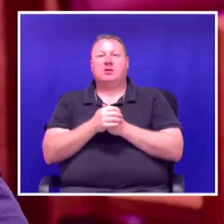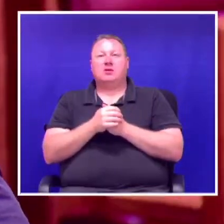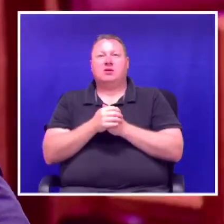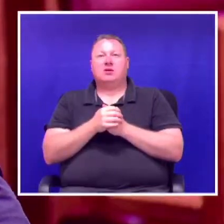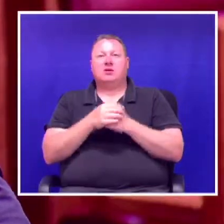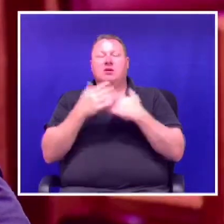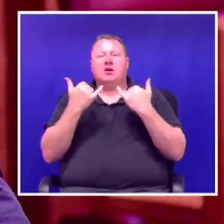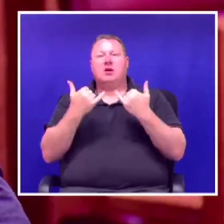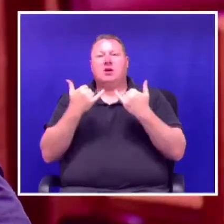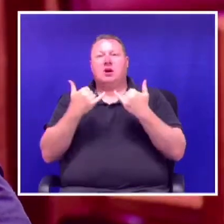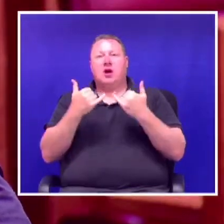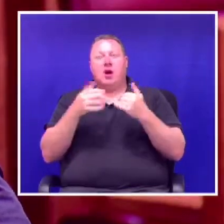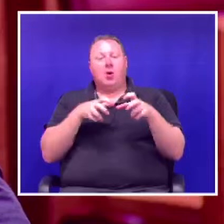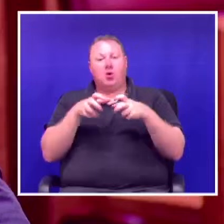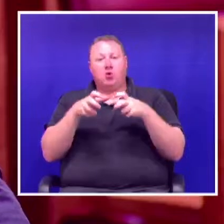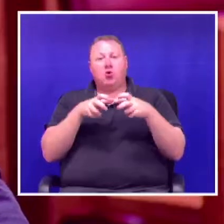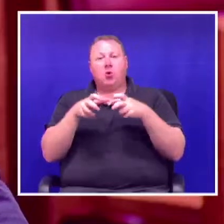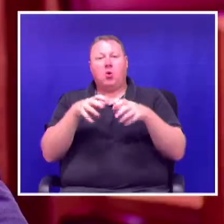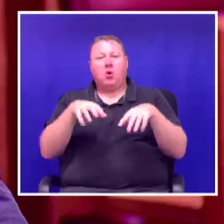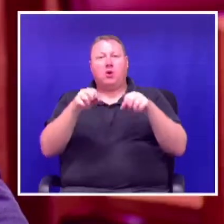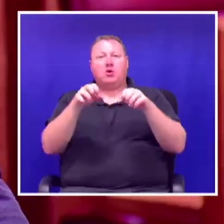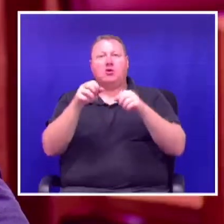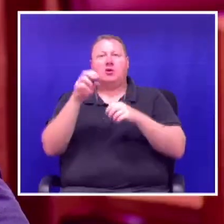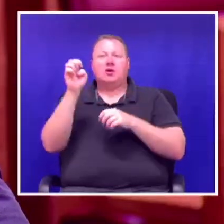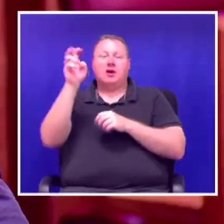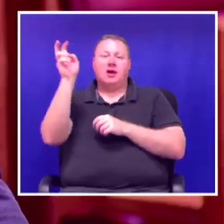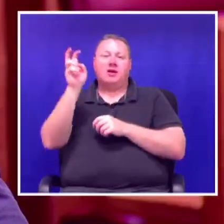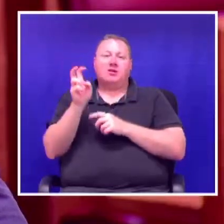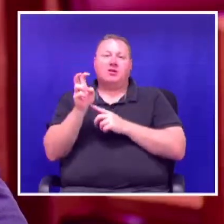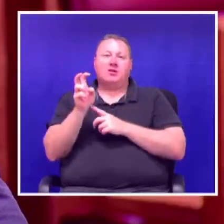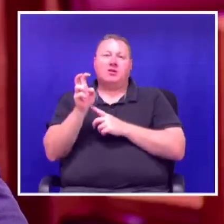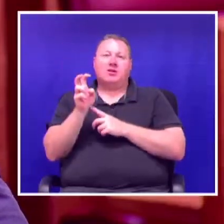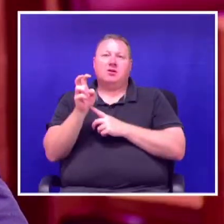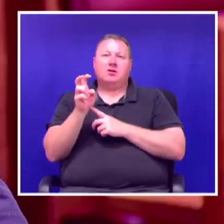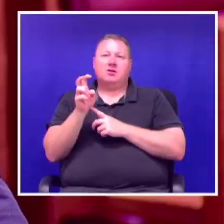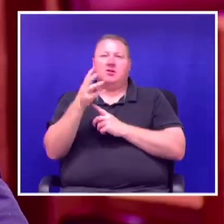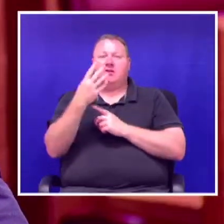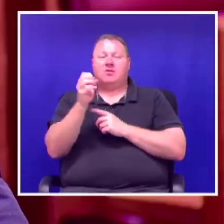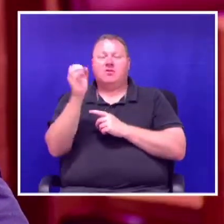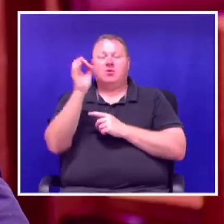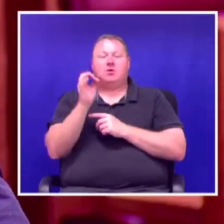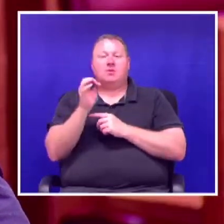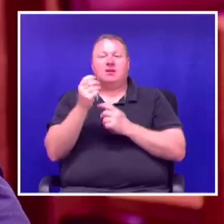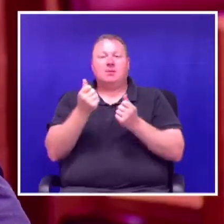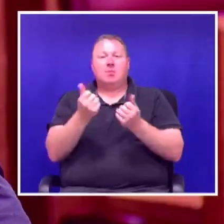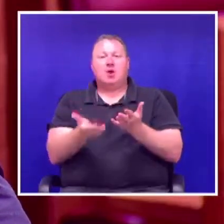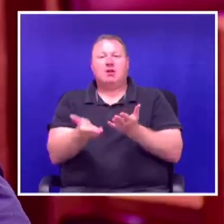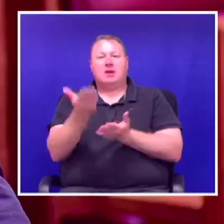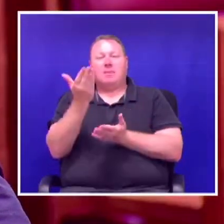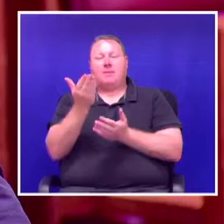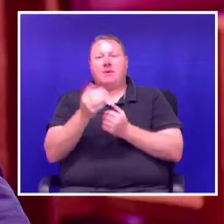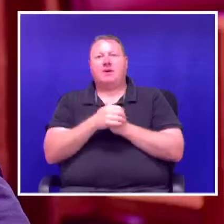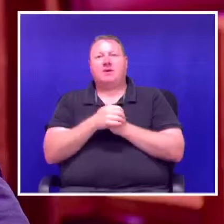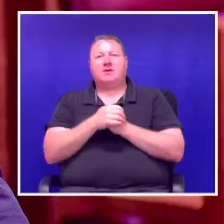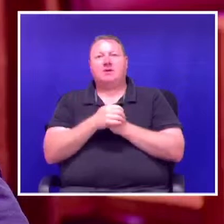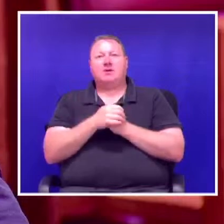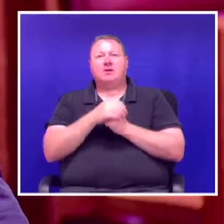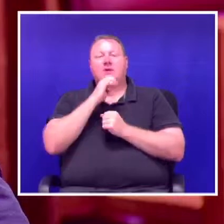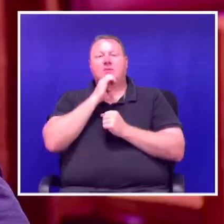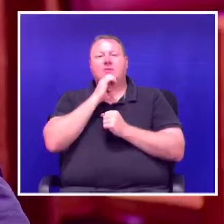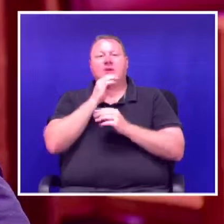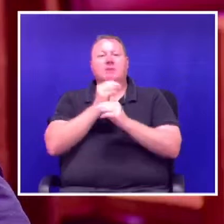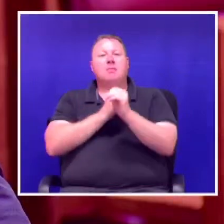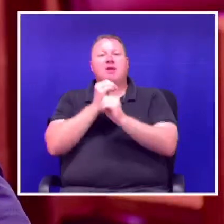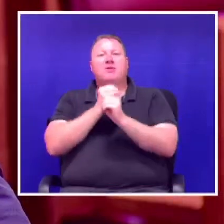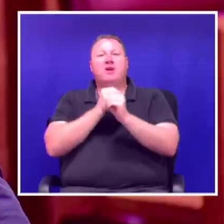it partly under control, Eskom is proposing a 40% price hike, which will render our